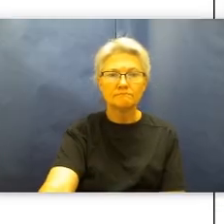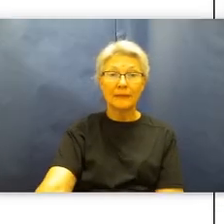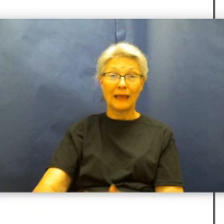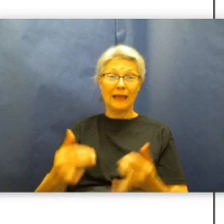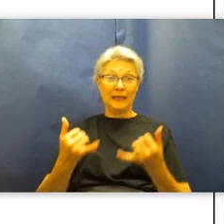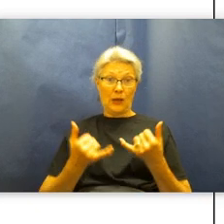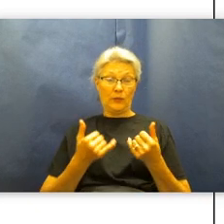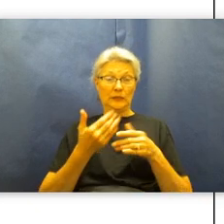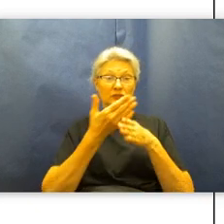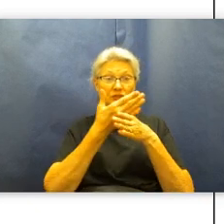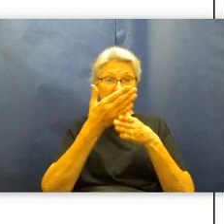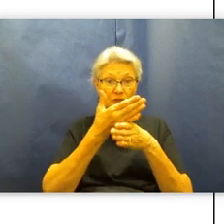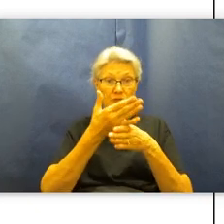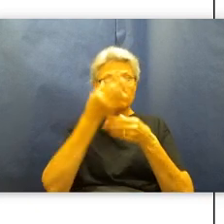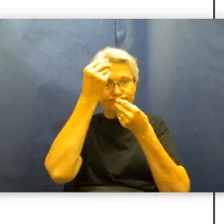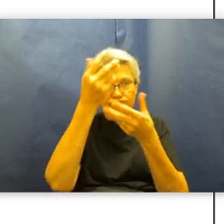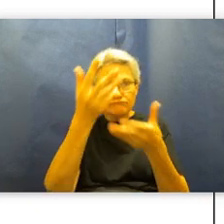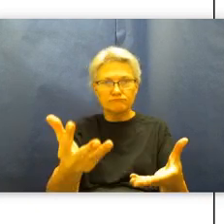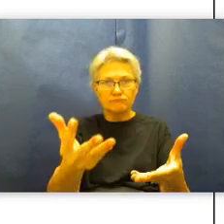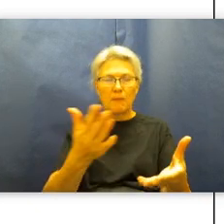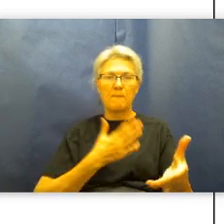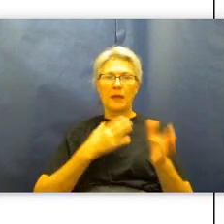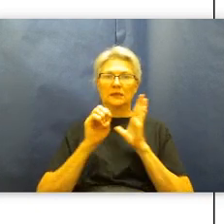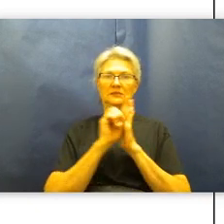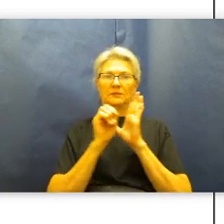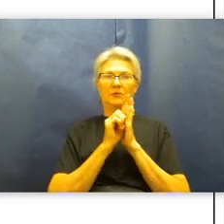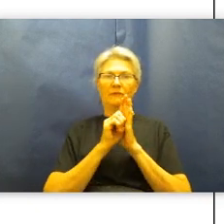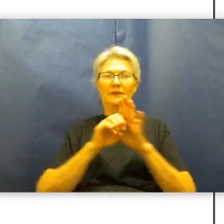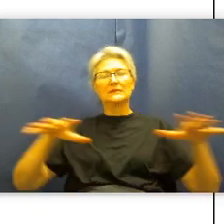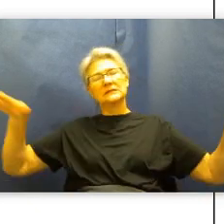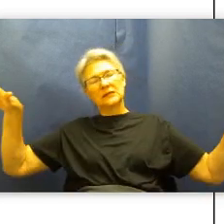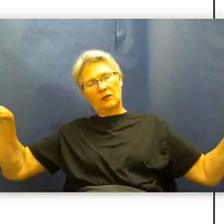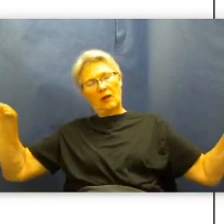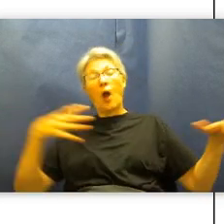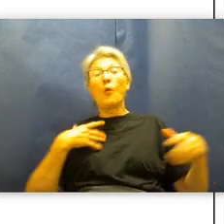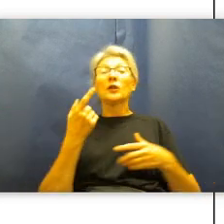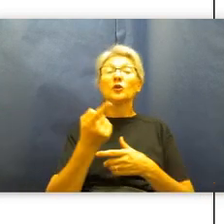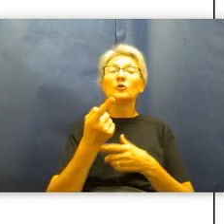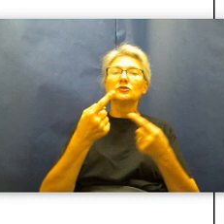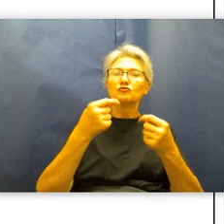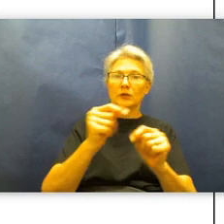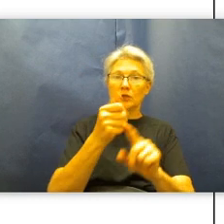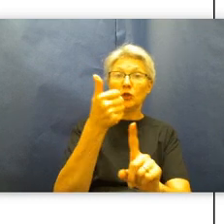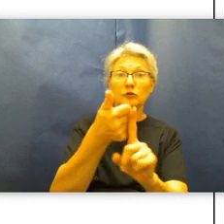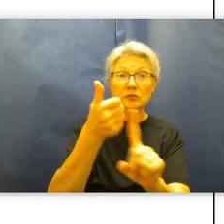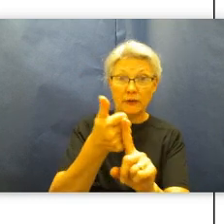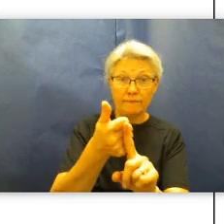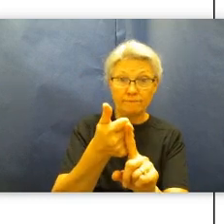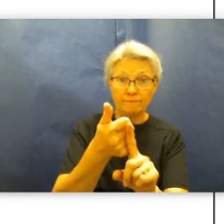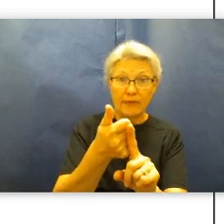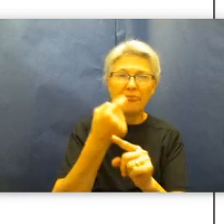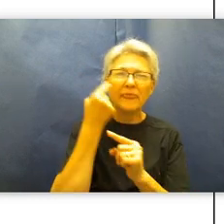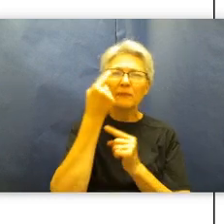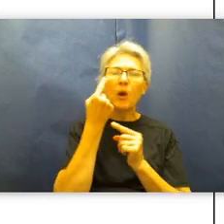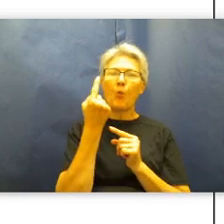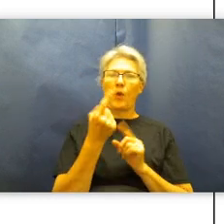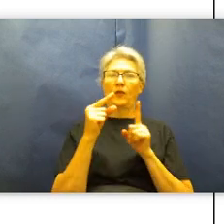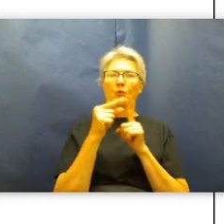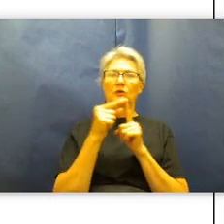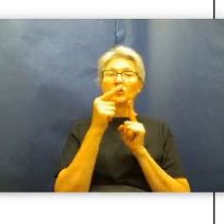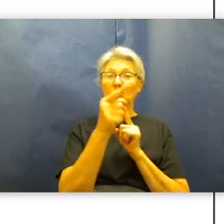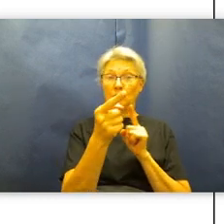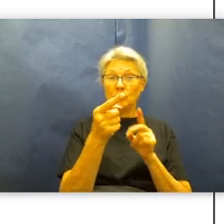Now that I shared with you my example of the Scarecrow, I would like you to try it out on your own. Think about one of the words